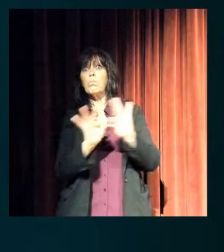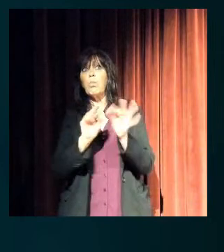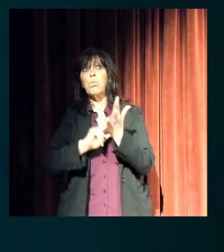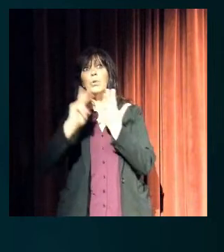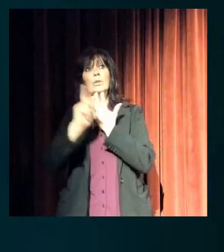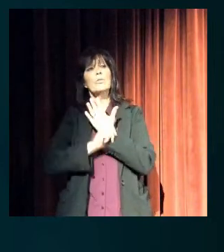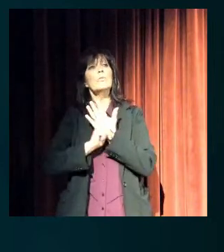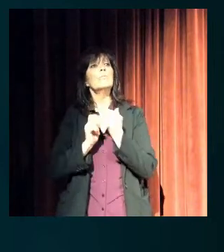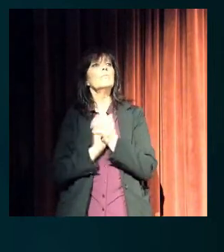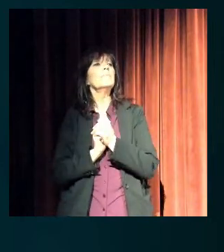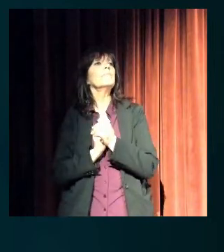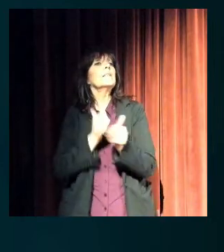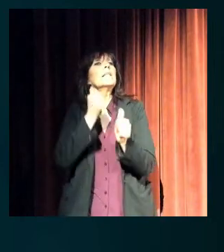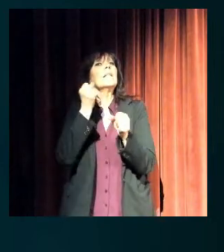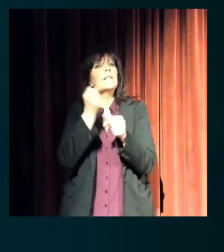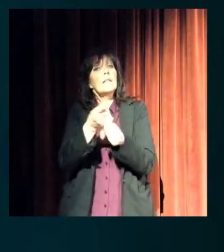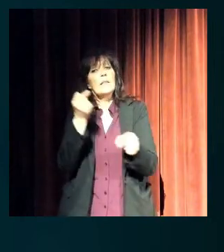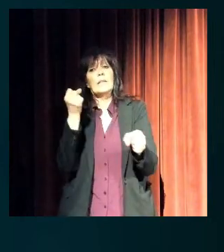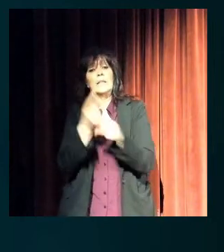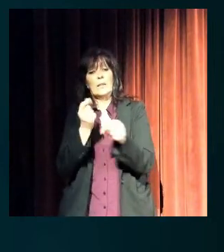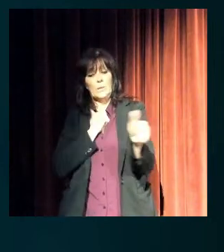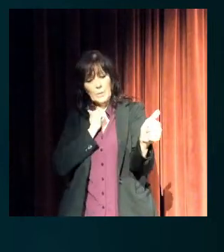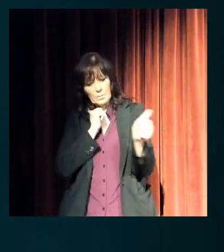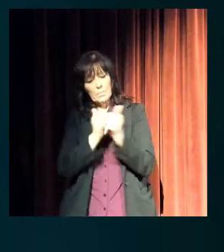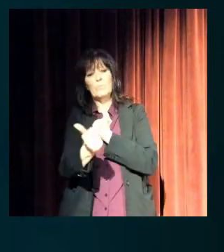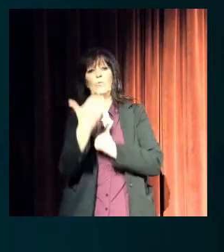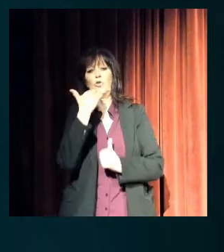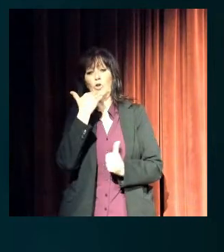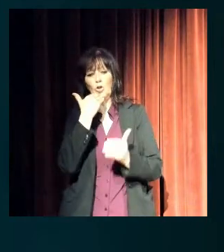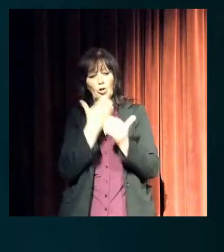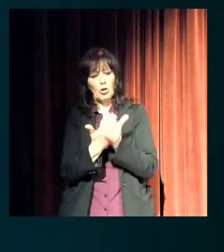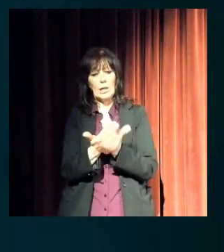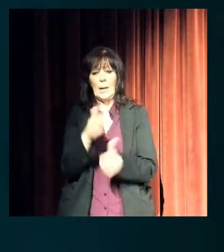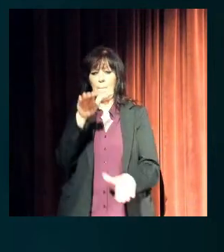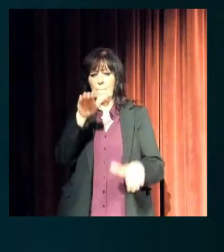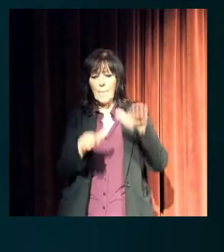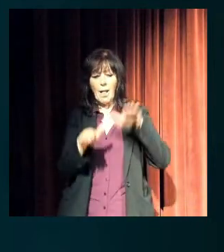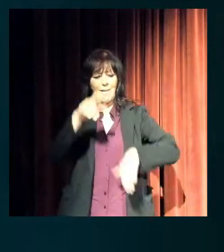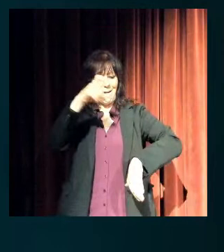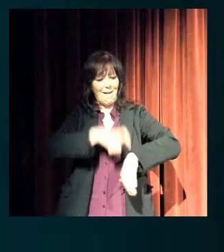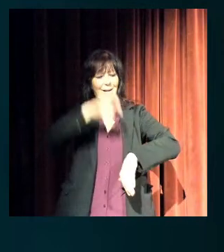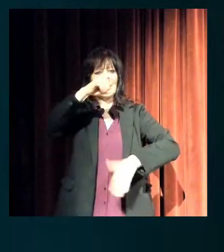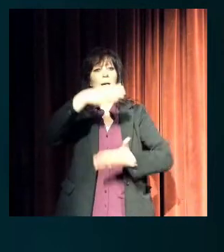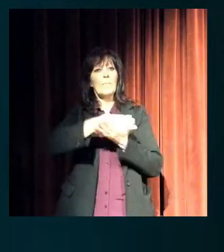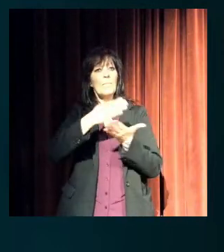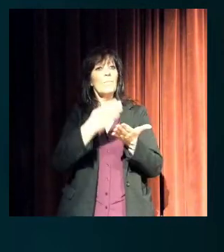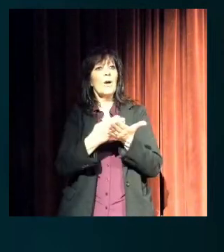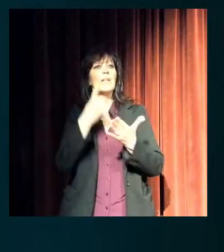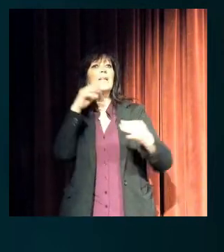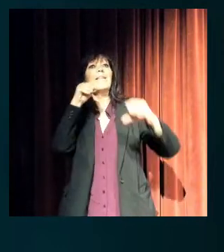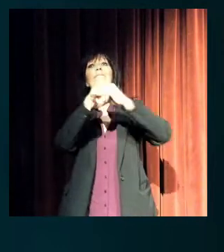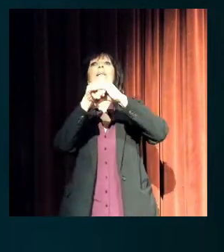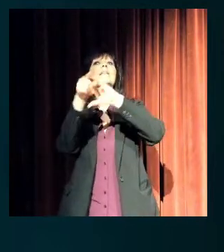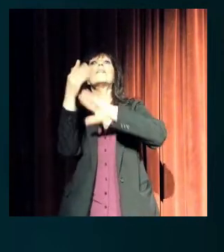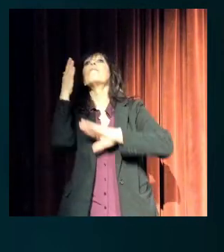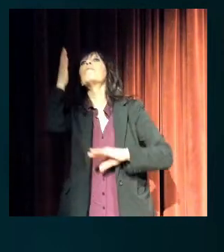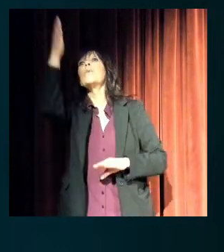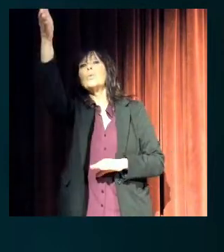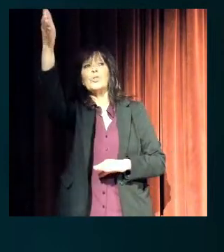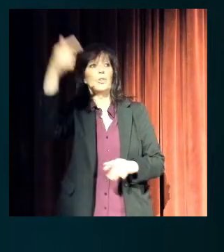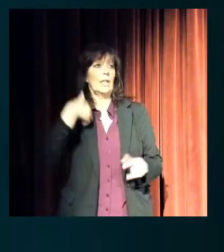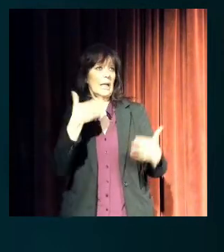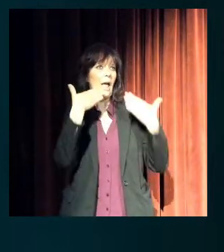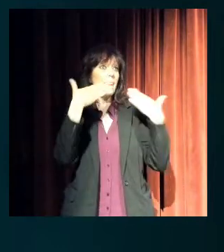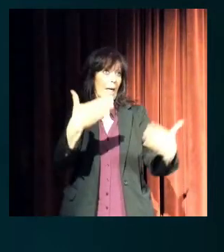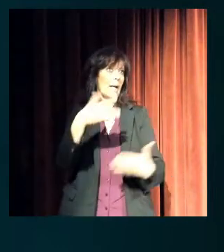projects. Each year, we pass fiscally sound, balanced, and on-time county budgets that invest in the future. And I thank